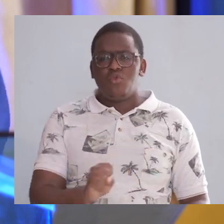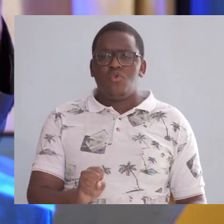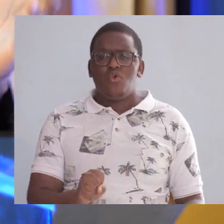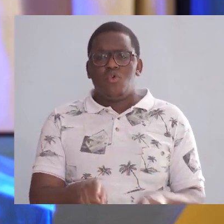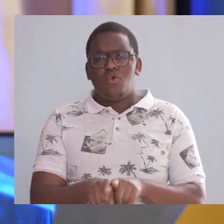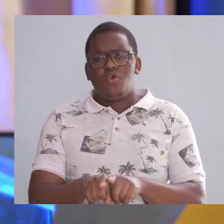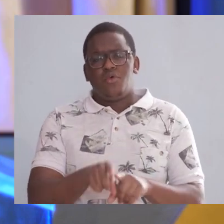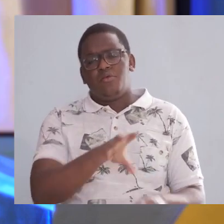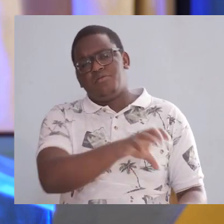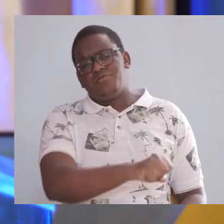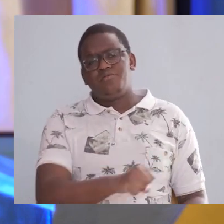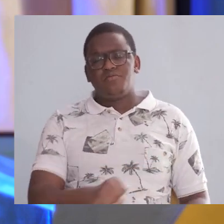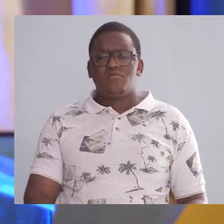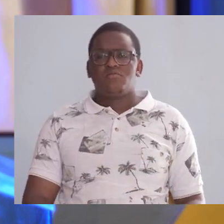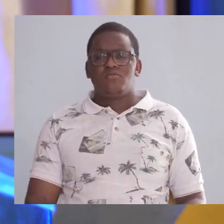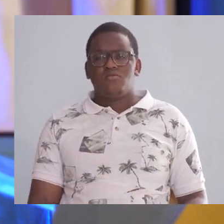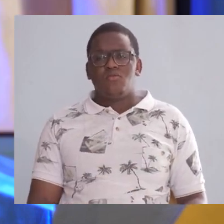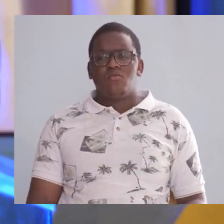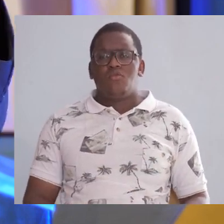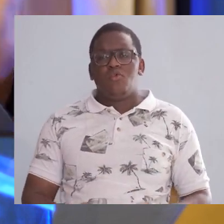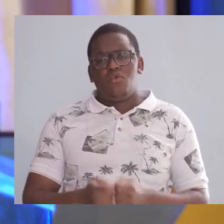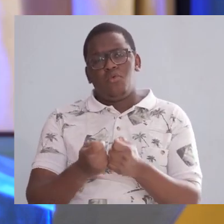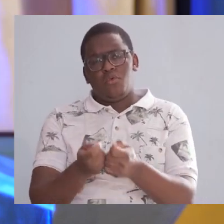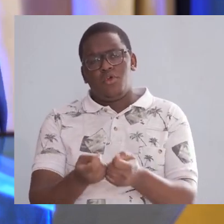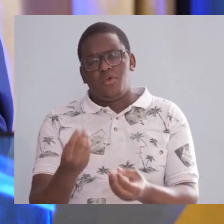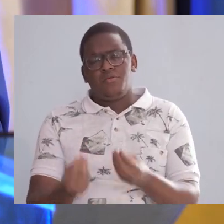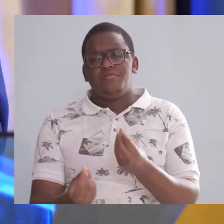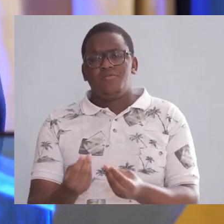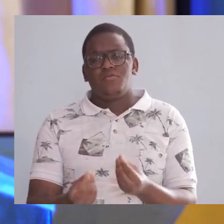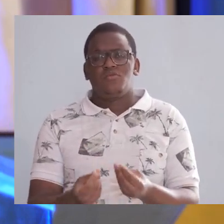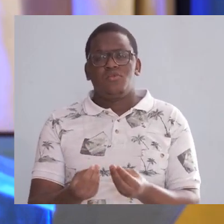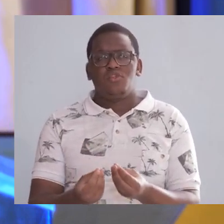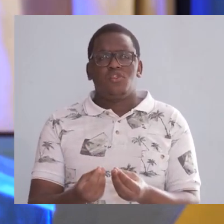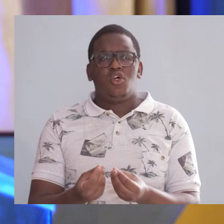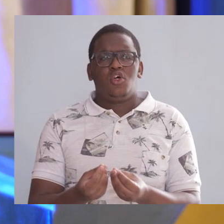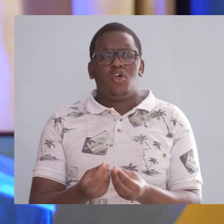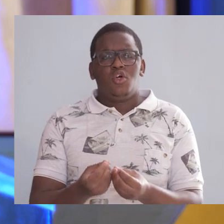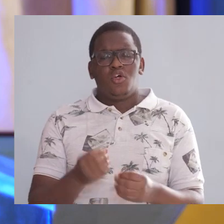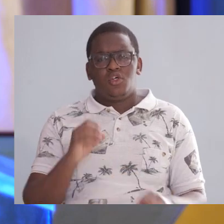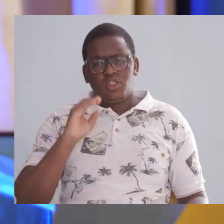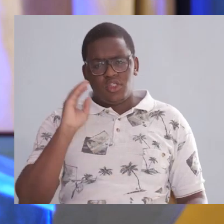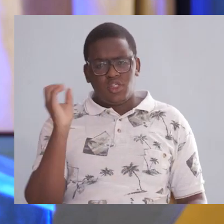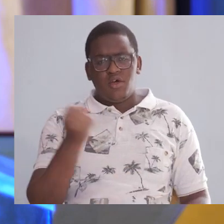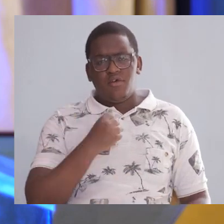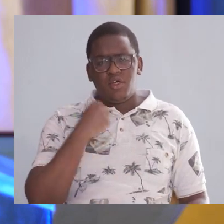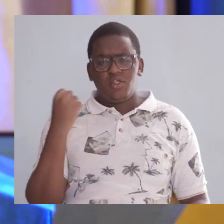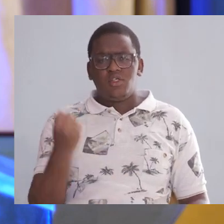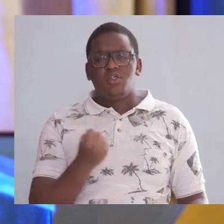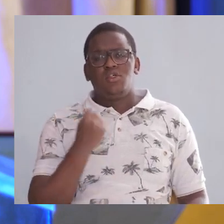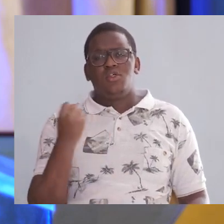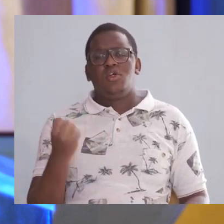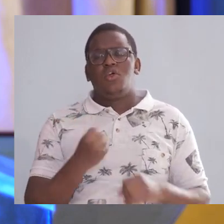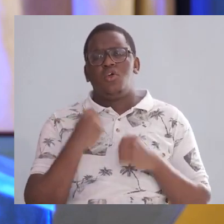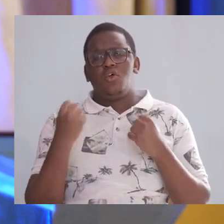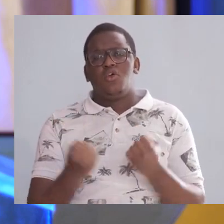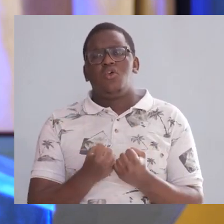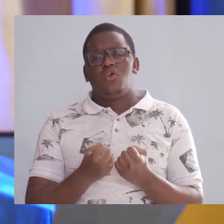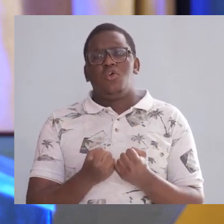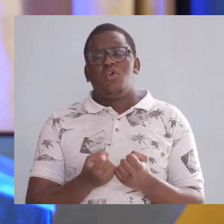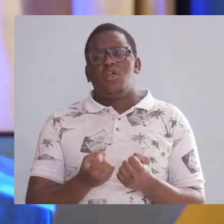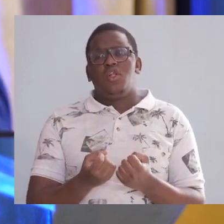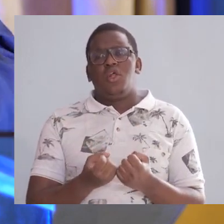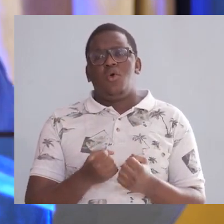Father, holding back the wages of a hired servant is akin to stealing from him, because he or she has already worked or earned those